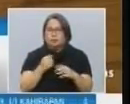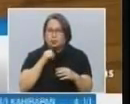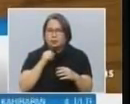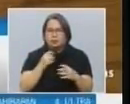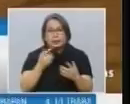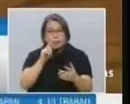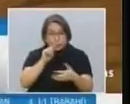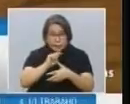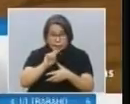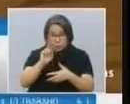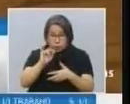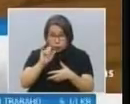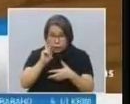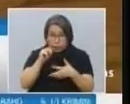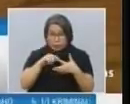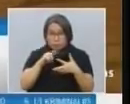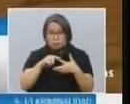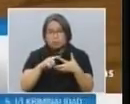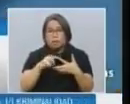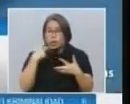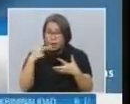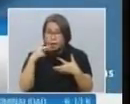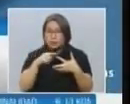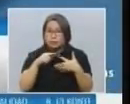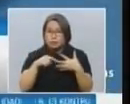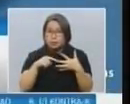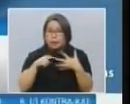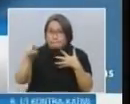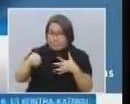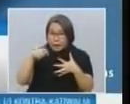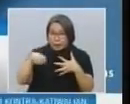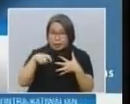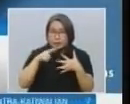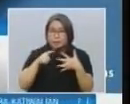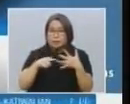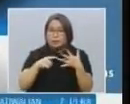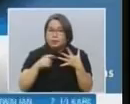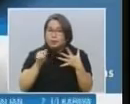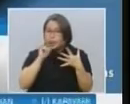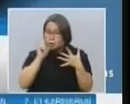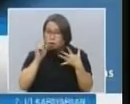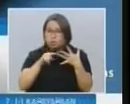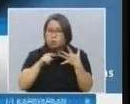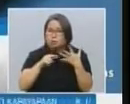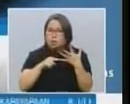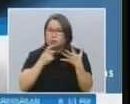rice tariffication, and package two, they include the mining, alcohol, and tobacco tax